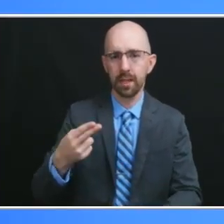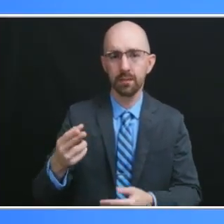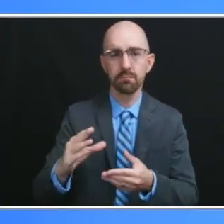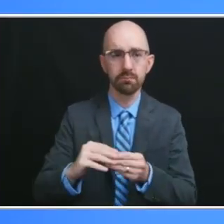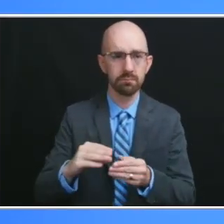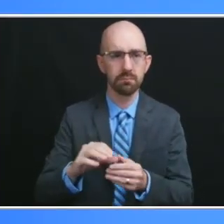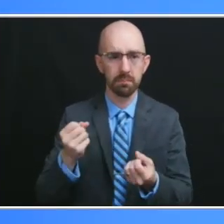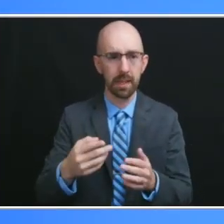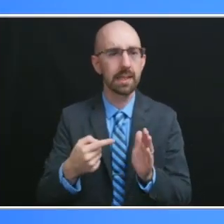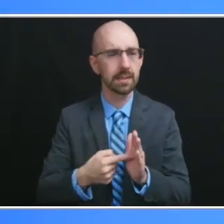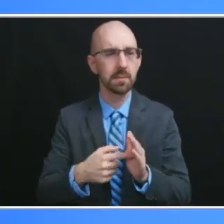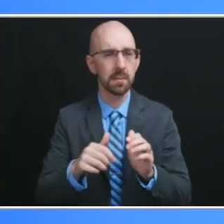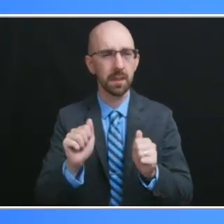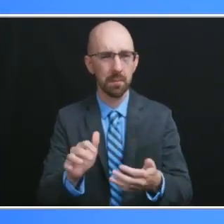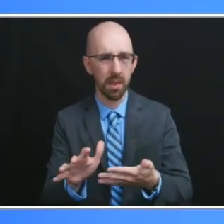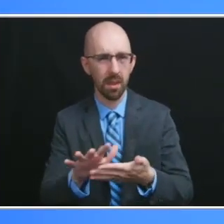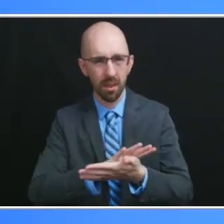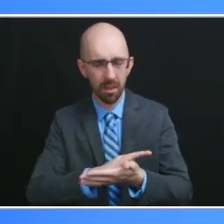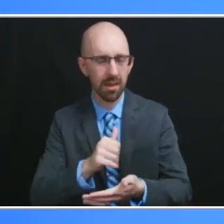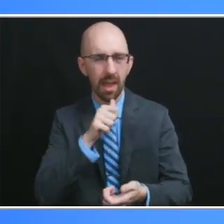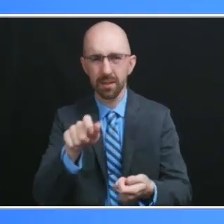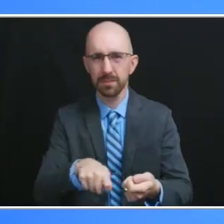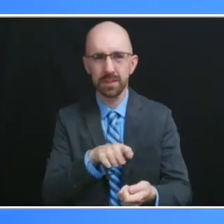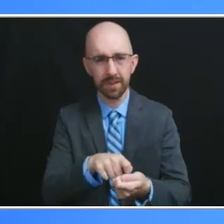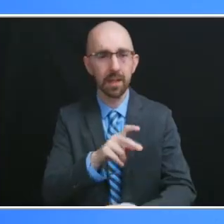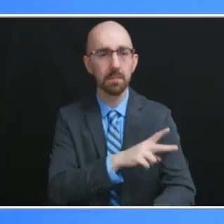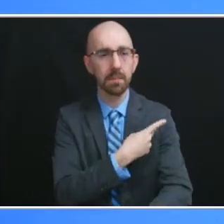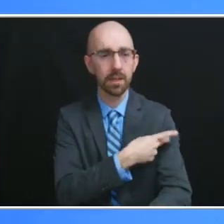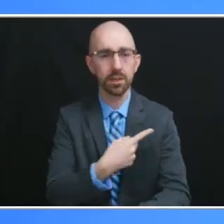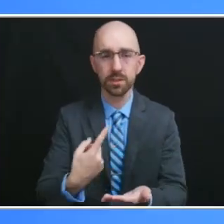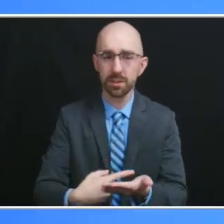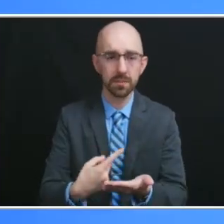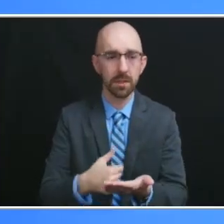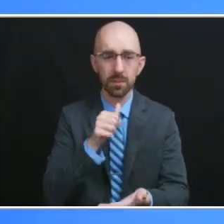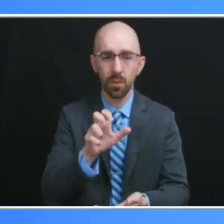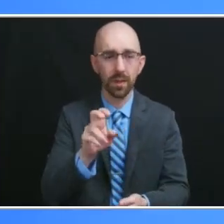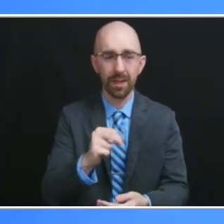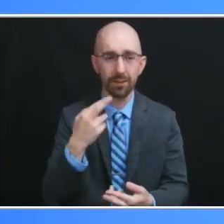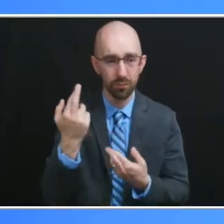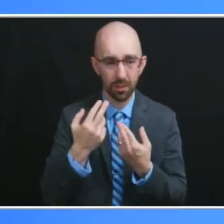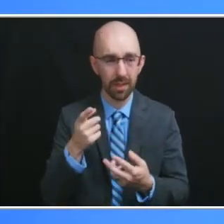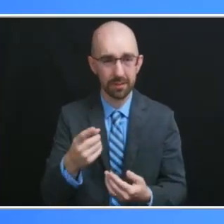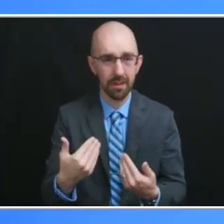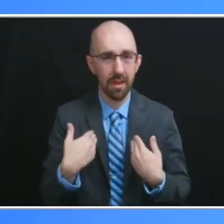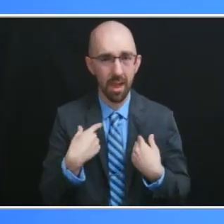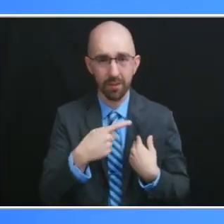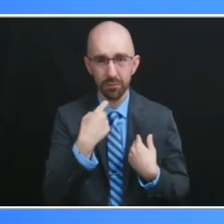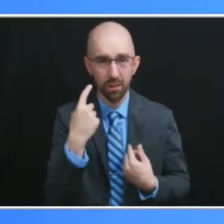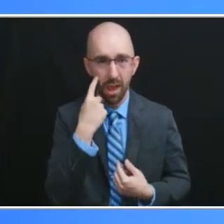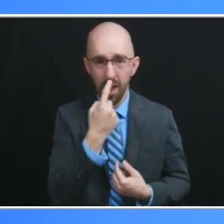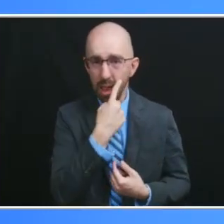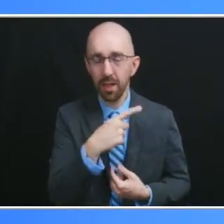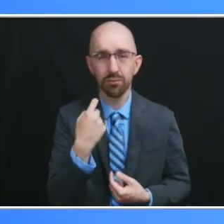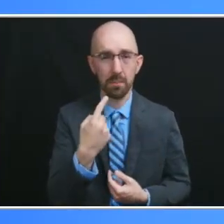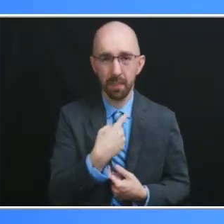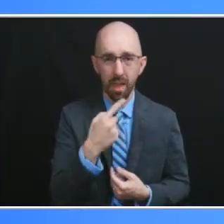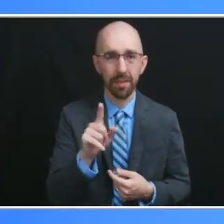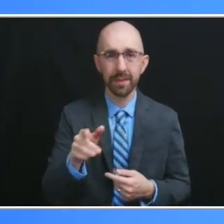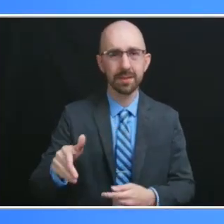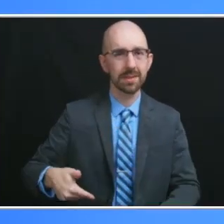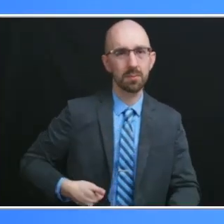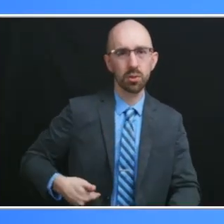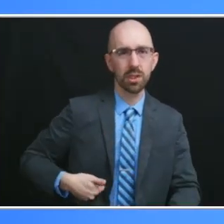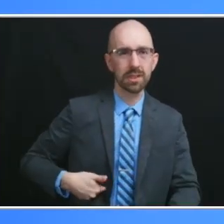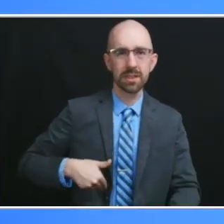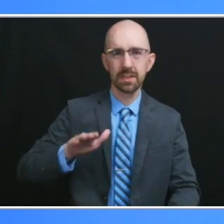non-specific and vague, and so sometimes patients don't even realize they have dry eyes or dry mouth. It's sort of a subjective and relative symptom,